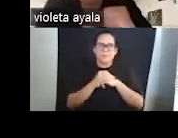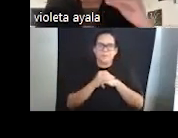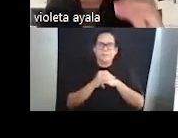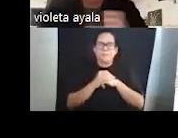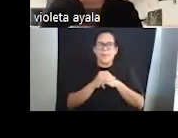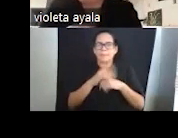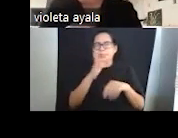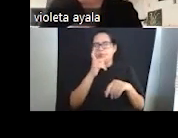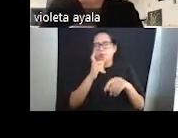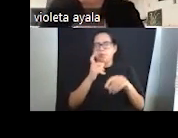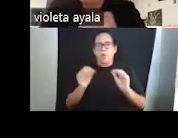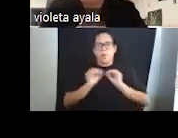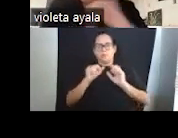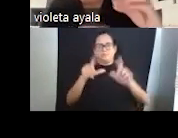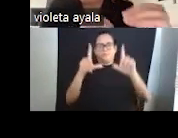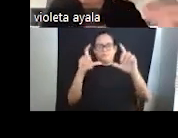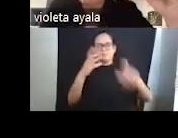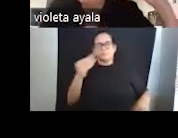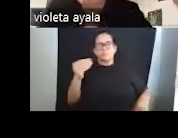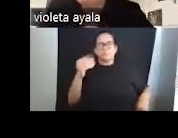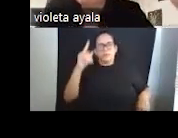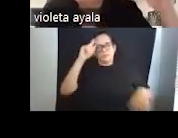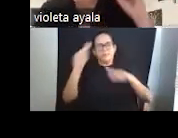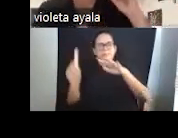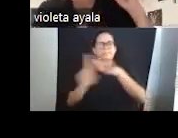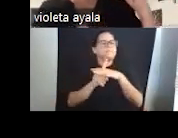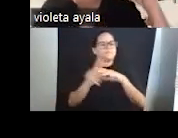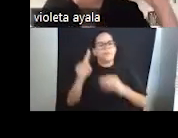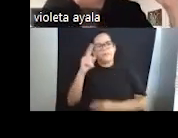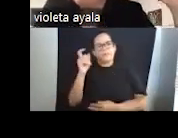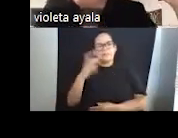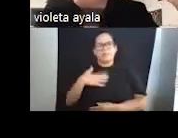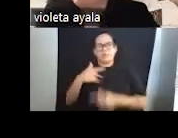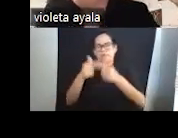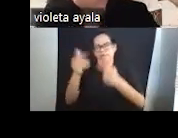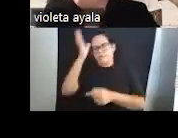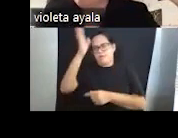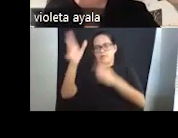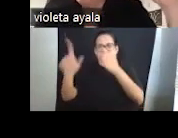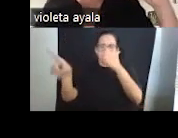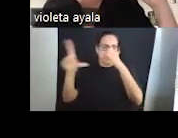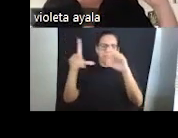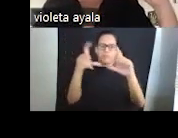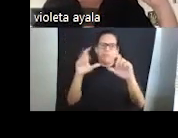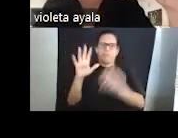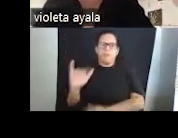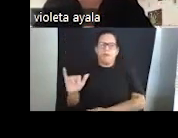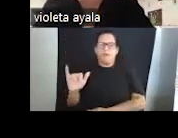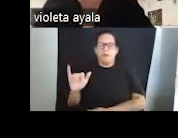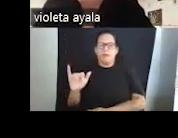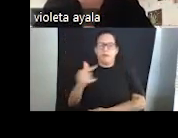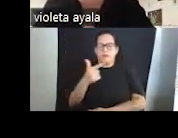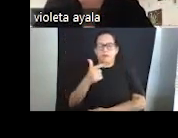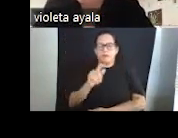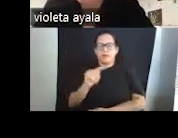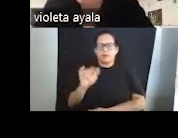who owns this photography? And this came to my mind because my grandfather was photographed by Getty